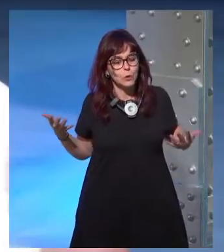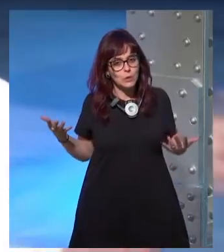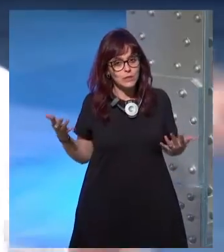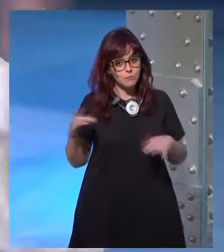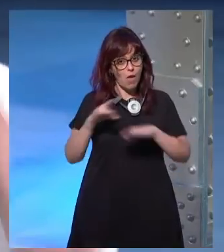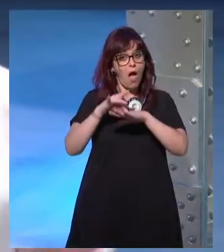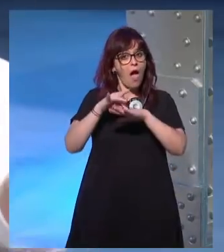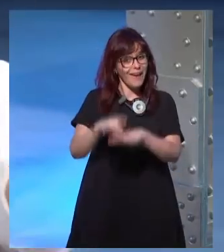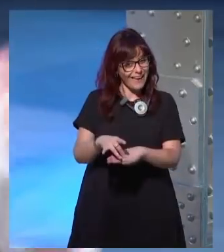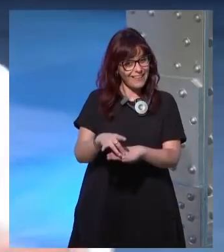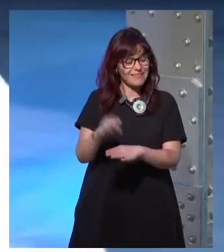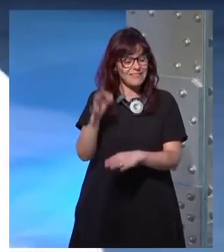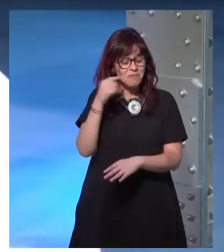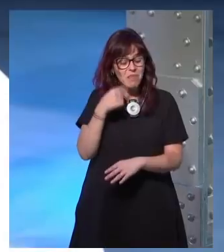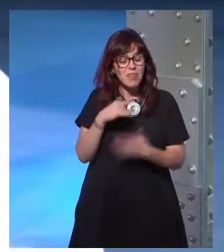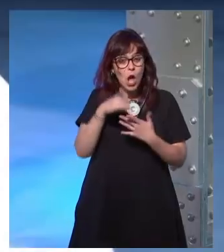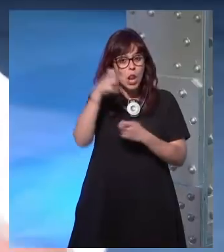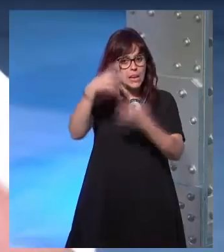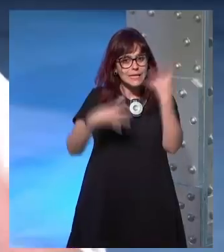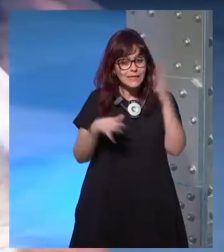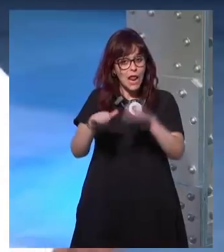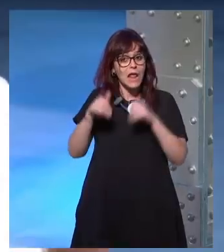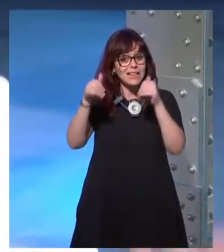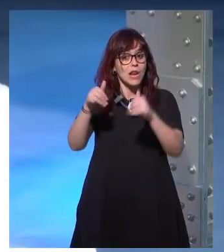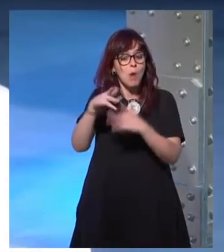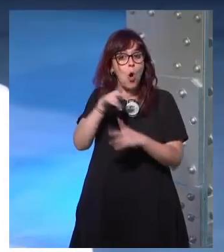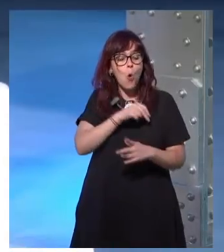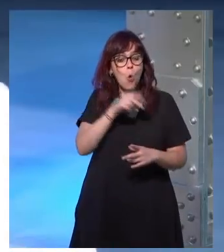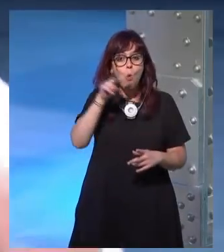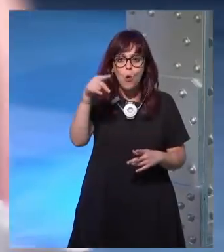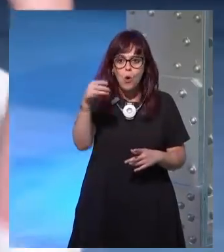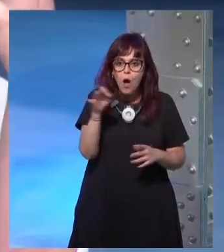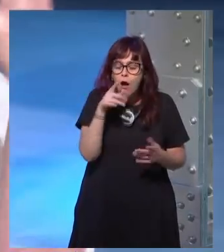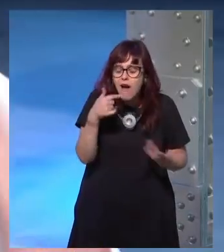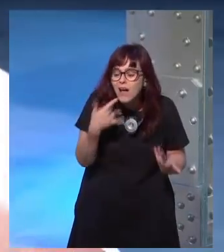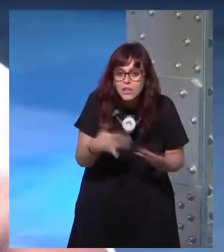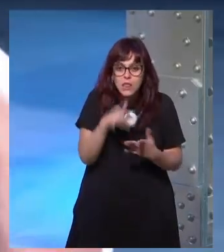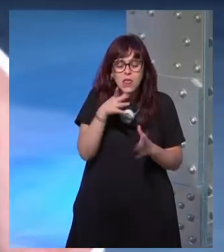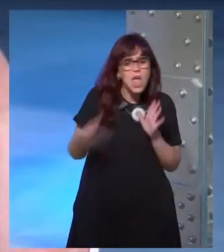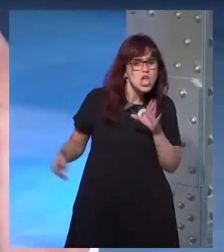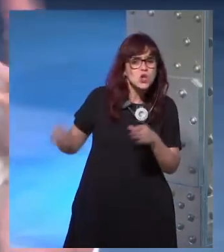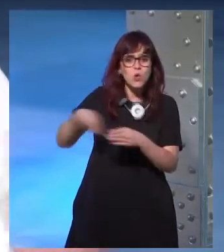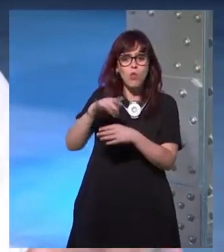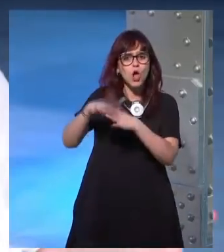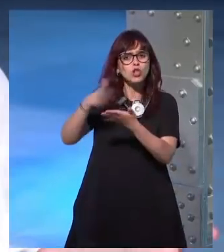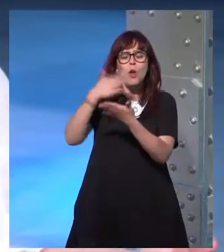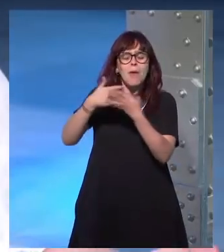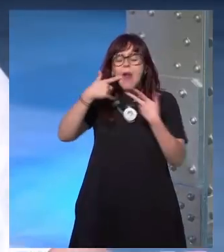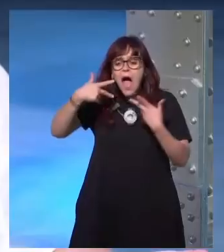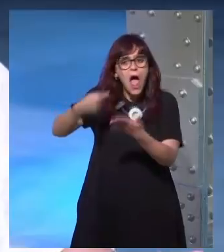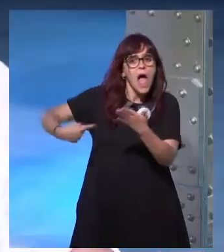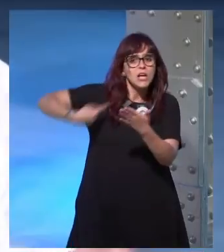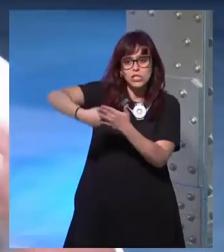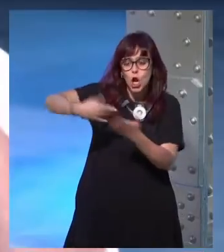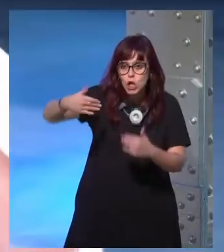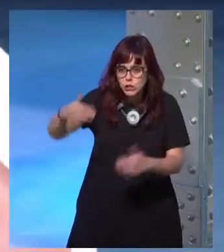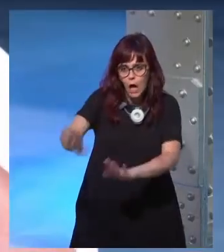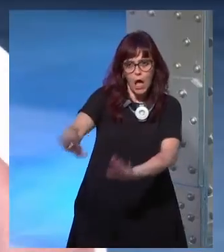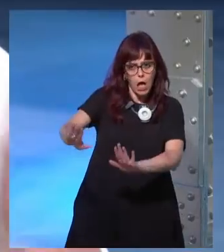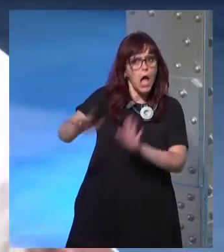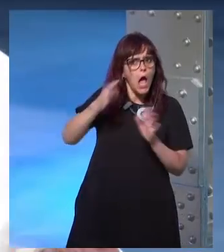list. I said, Hannah, did you look at all those books? Did you? And Cory Doctorow had a book. Rockaway came out. I was like, have you seen the field that we're